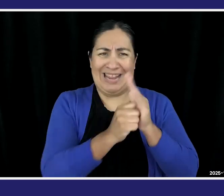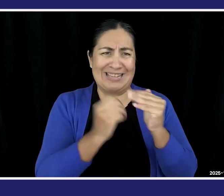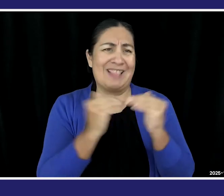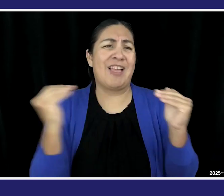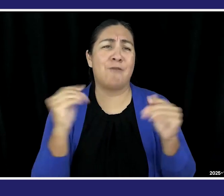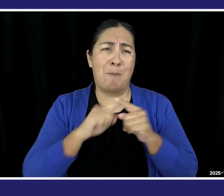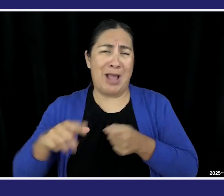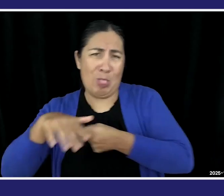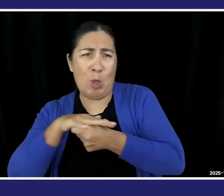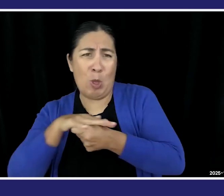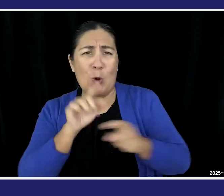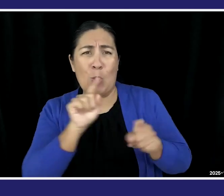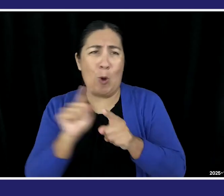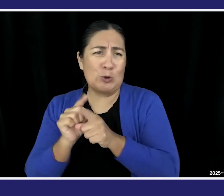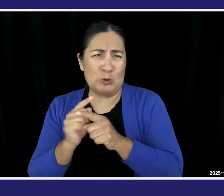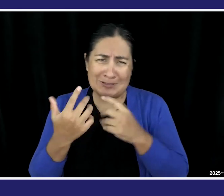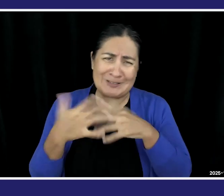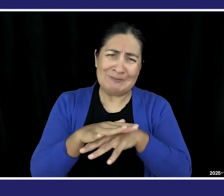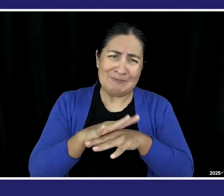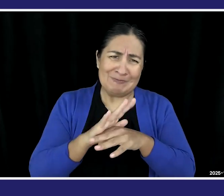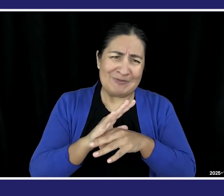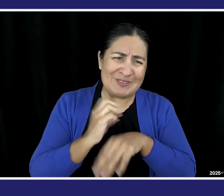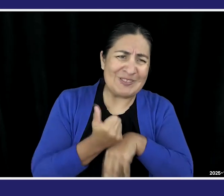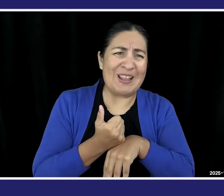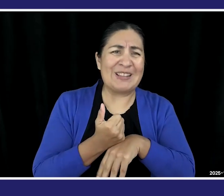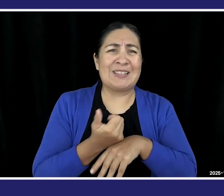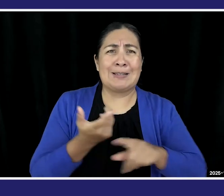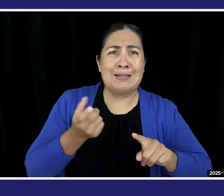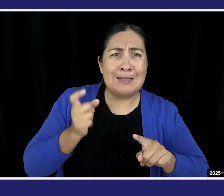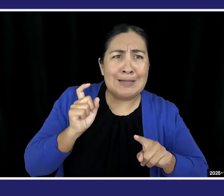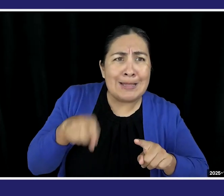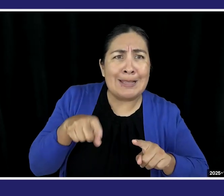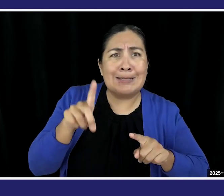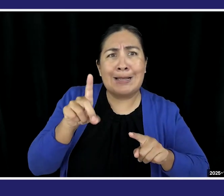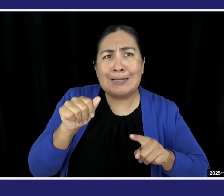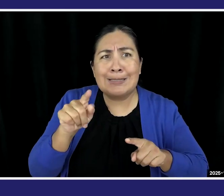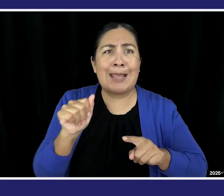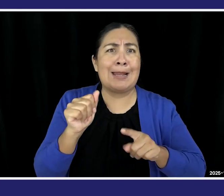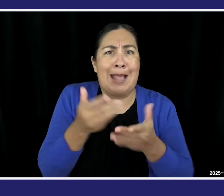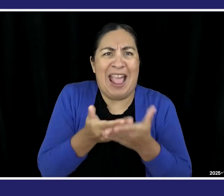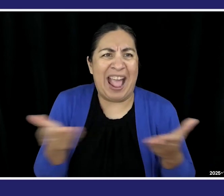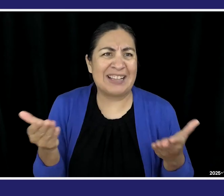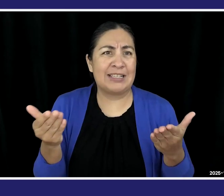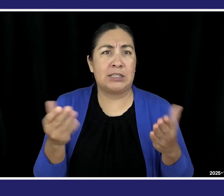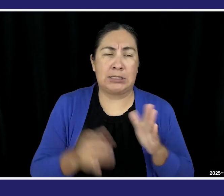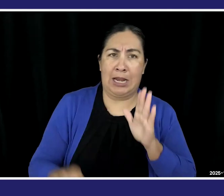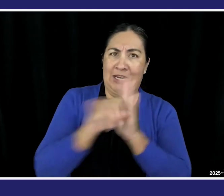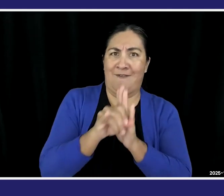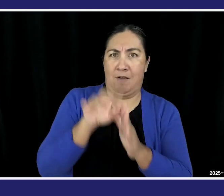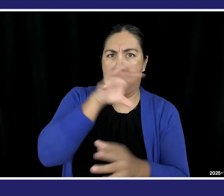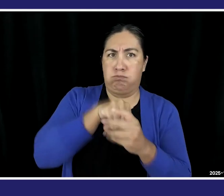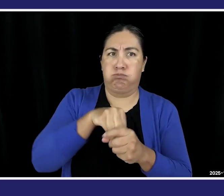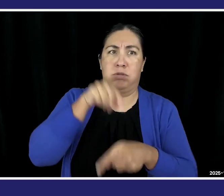the data and the needs and the assets that are identified as part of these convenings, ultimately into the local